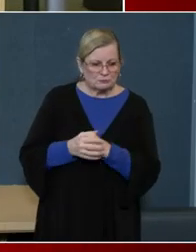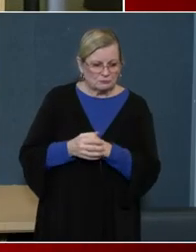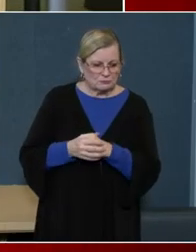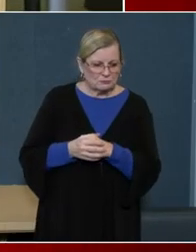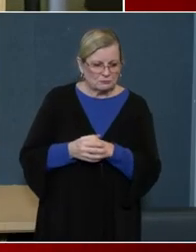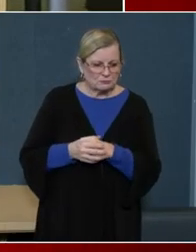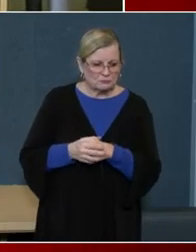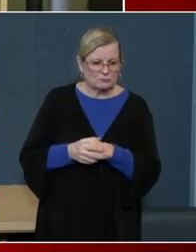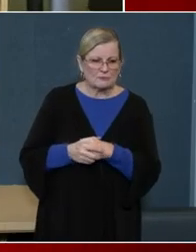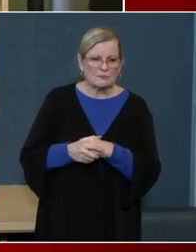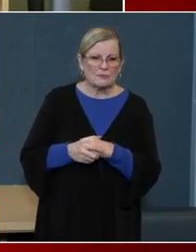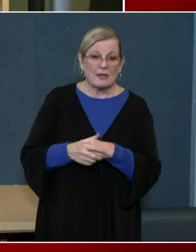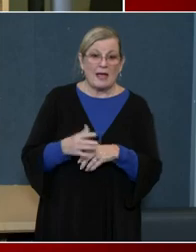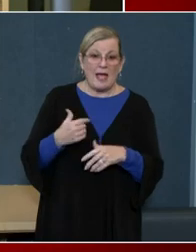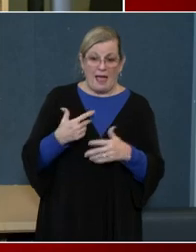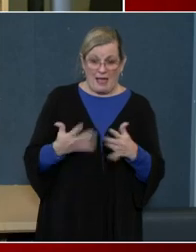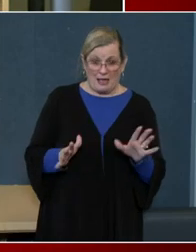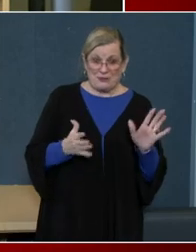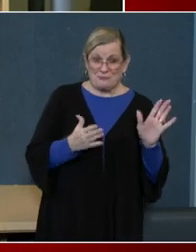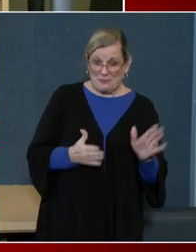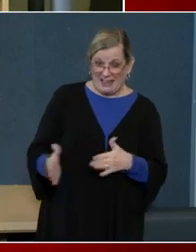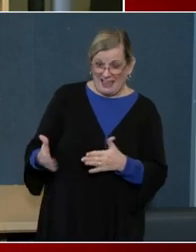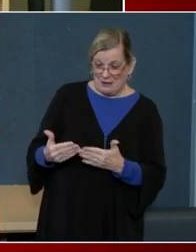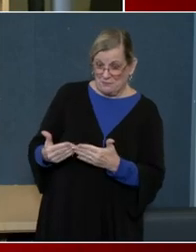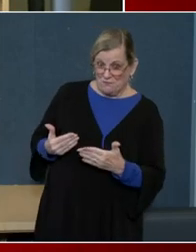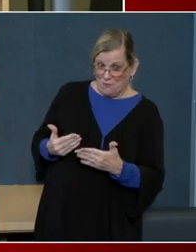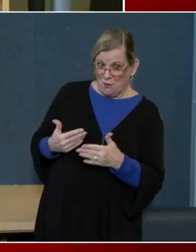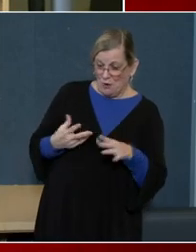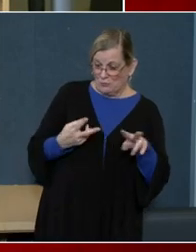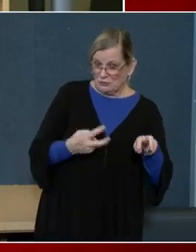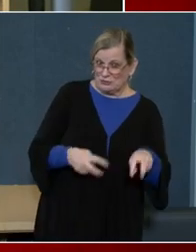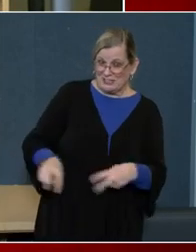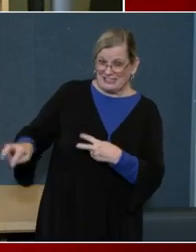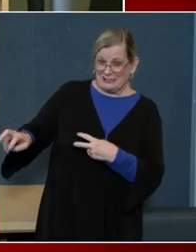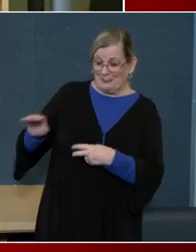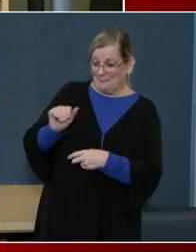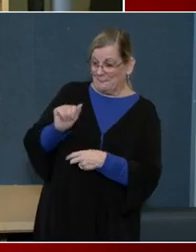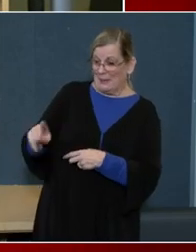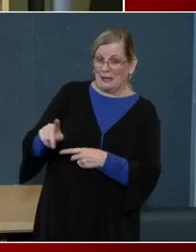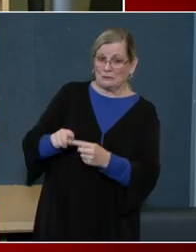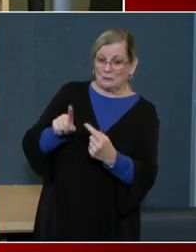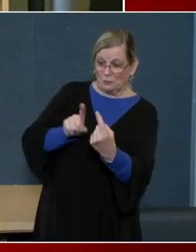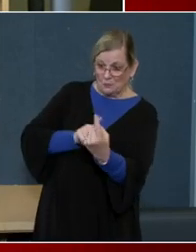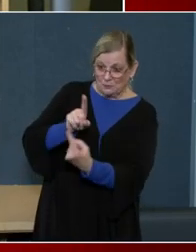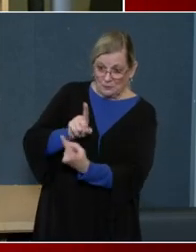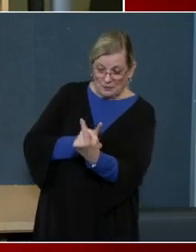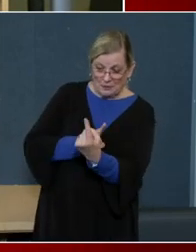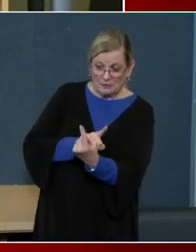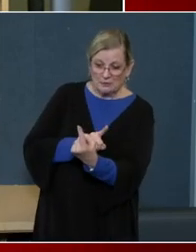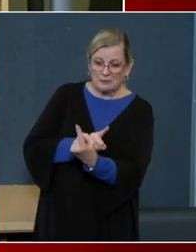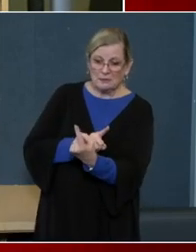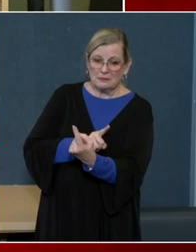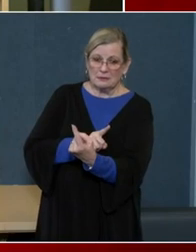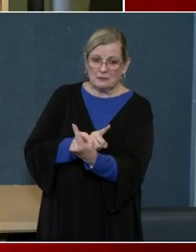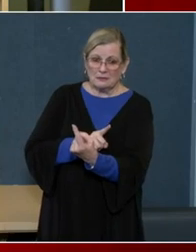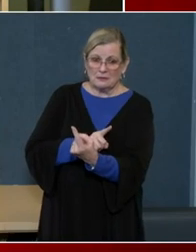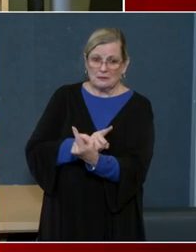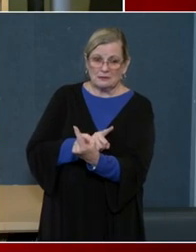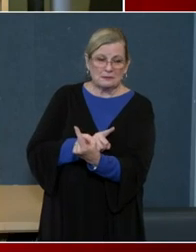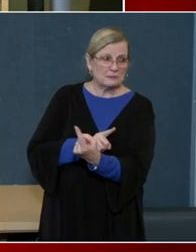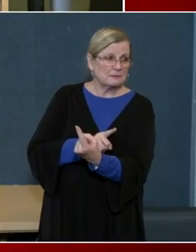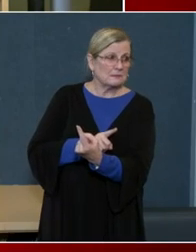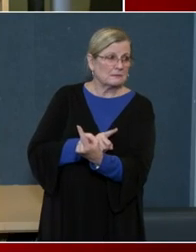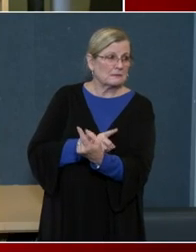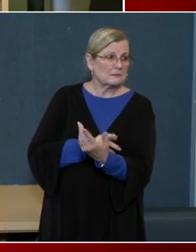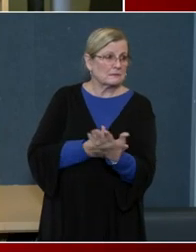you know, and also a checklist for safety guidelines and working conditions. You had talked about how there will be a tour available in coming